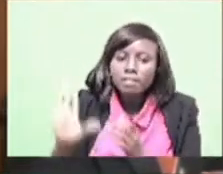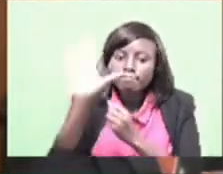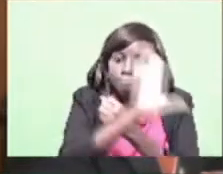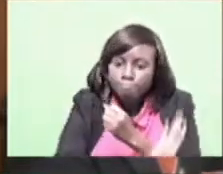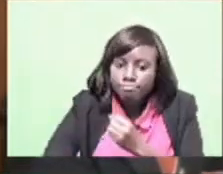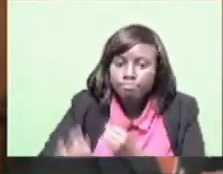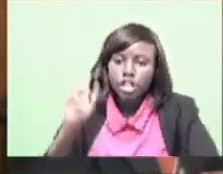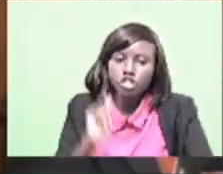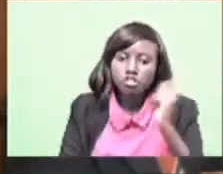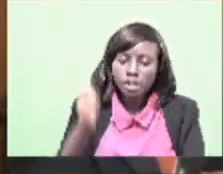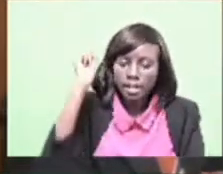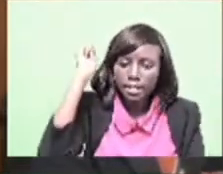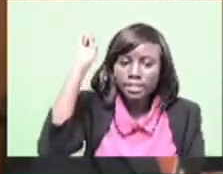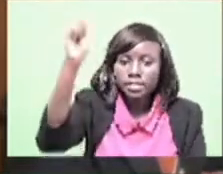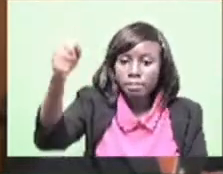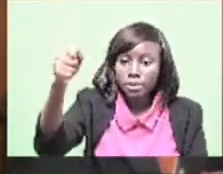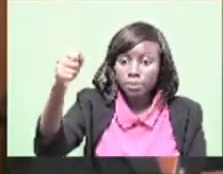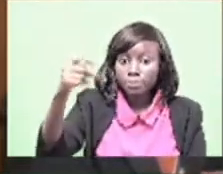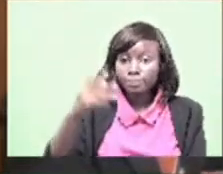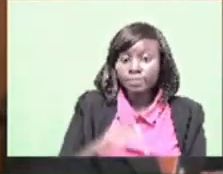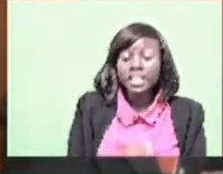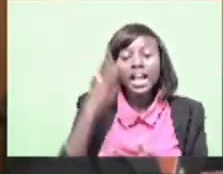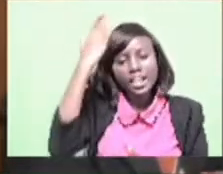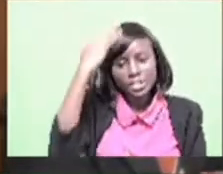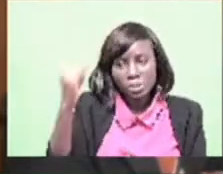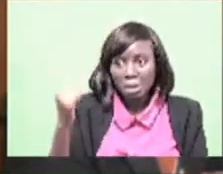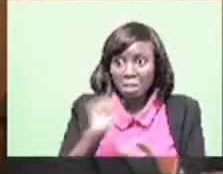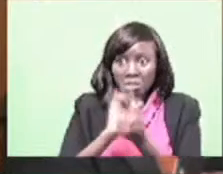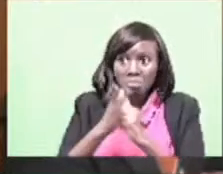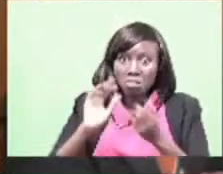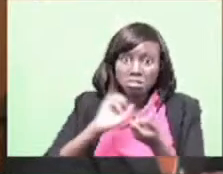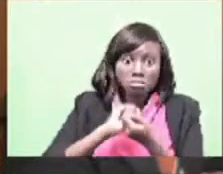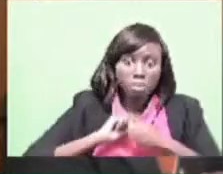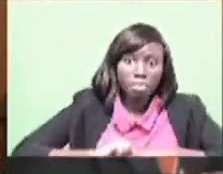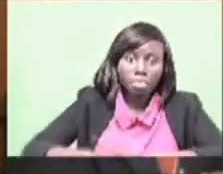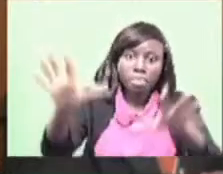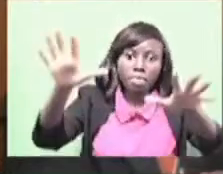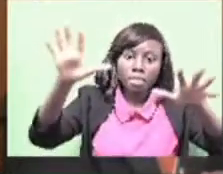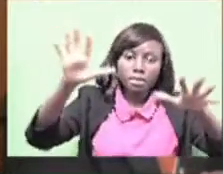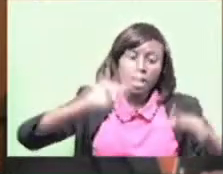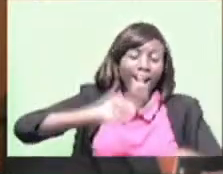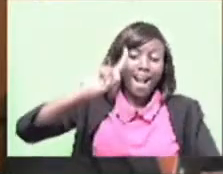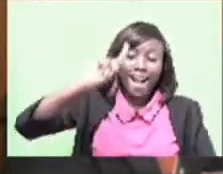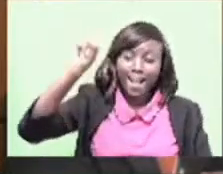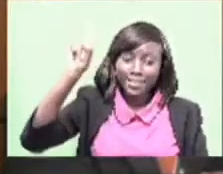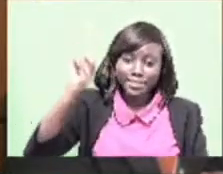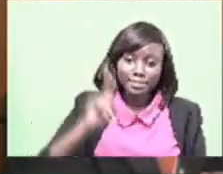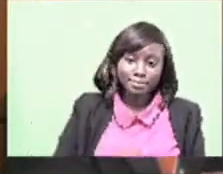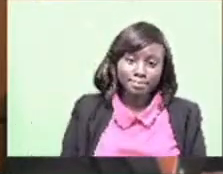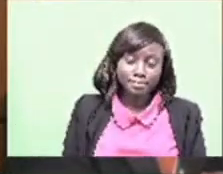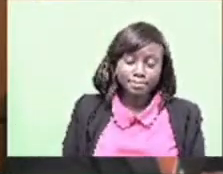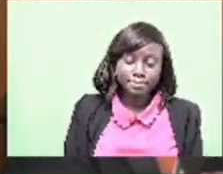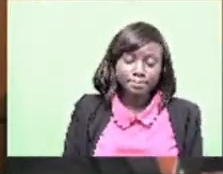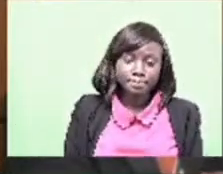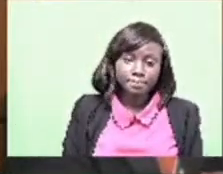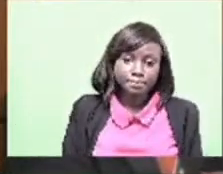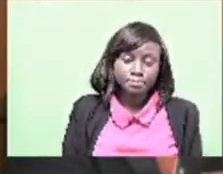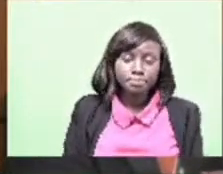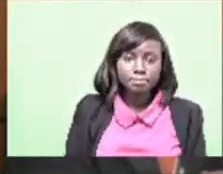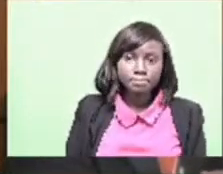the infections that we are seeing today. Madam Speaker, the fact is that Trinidad and